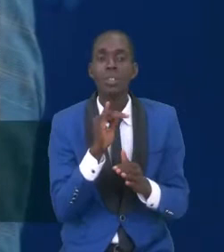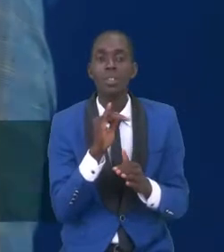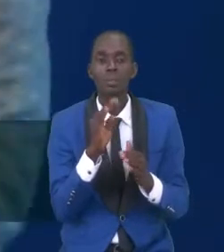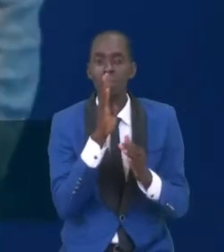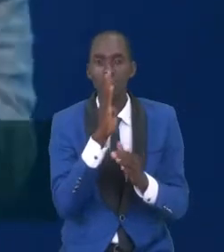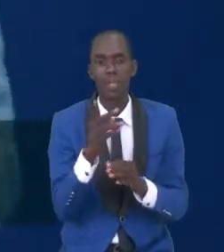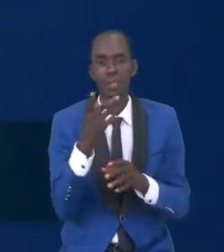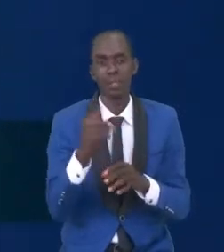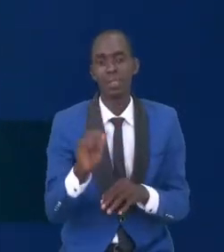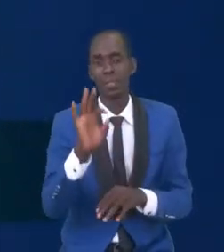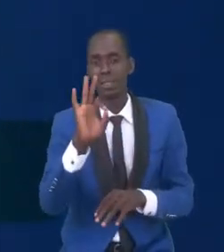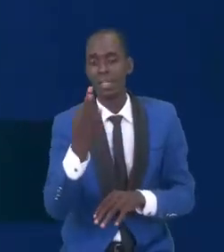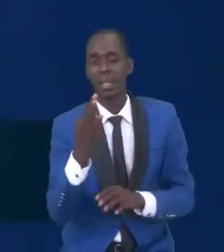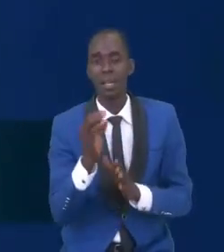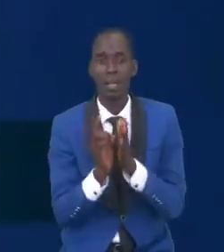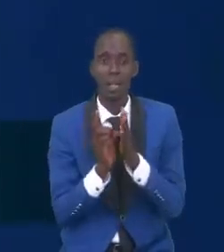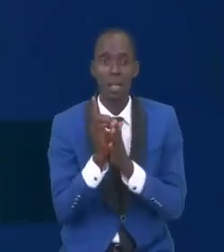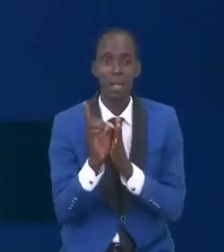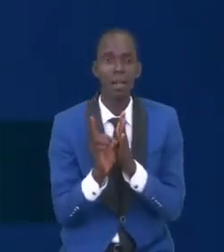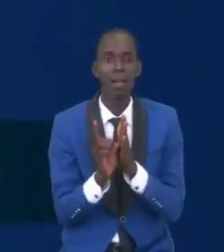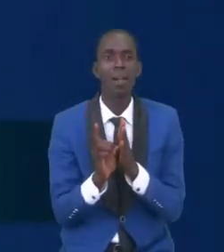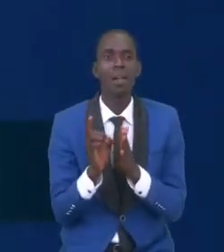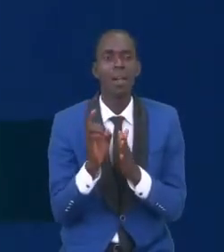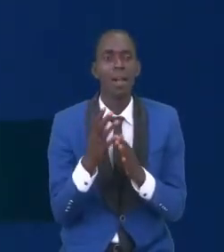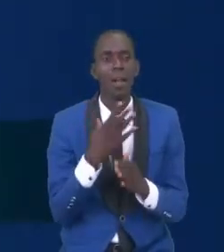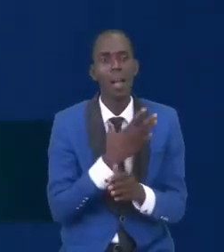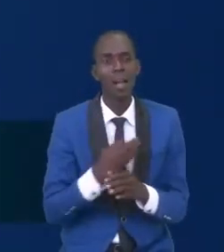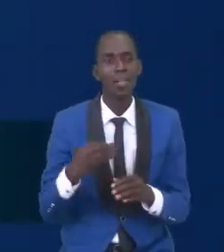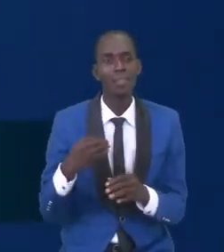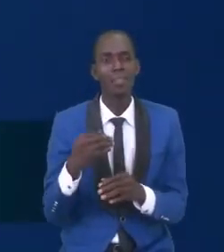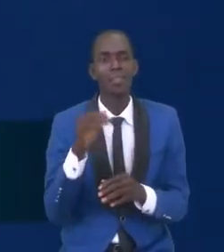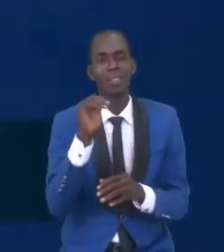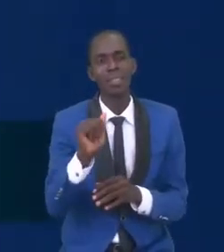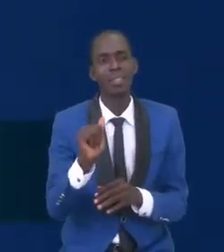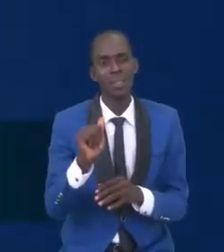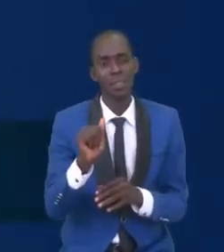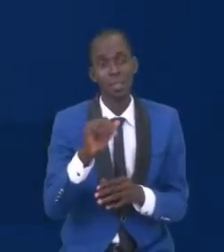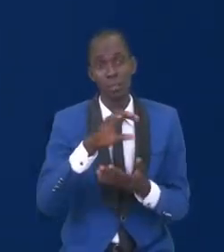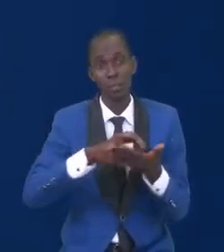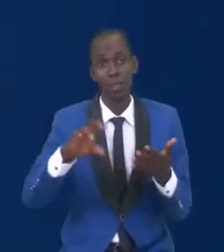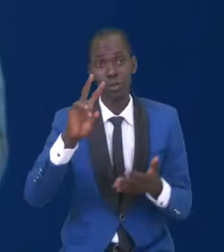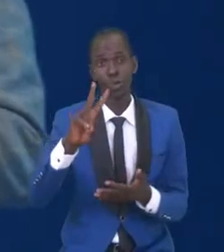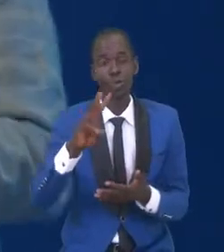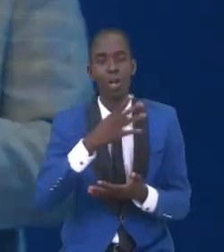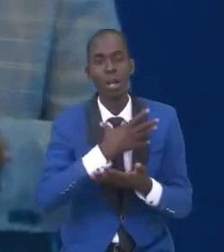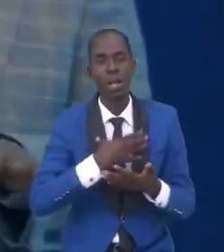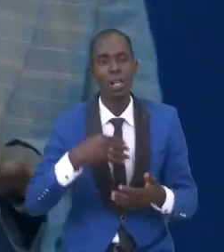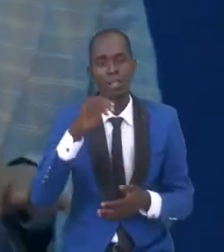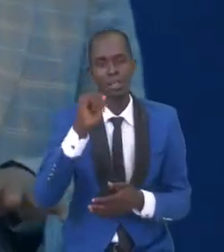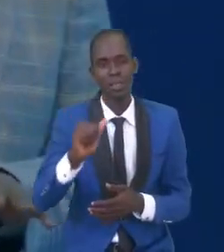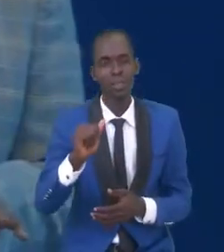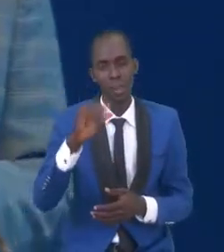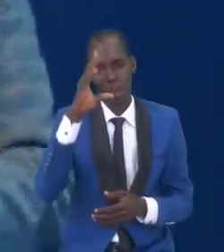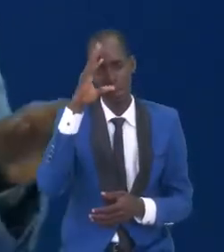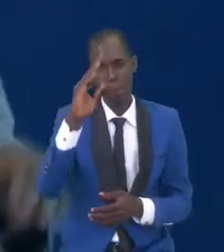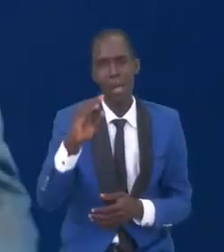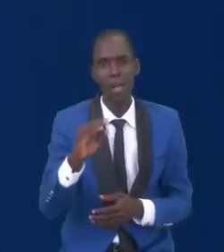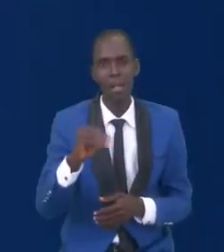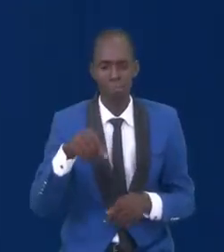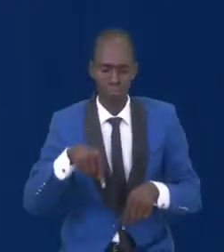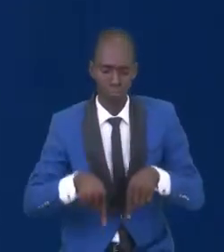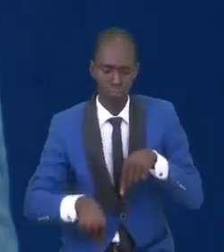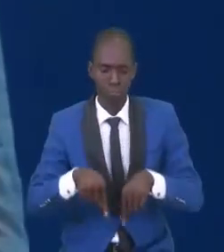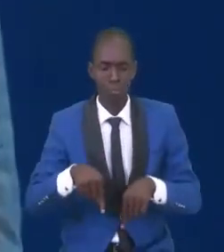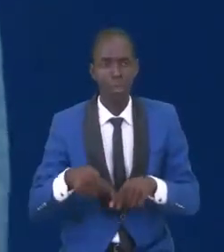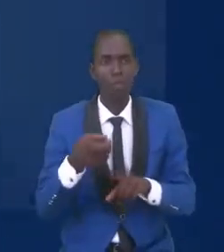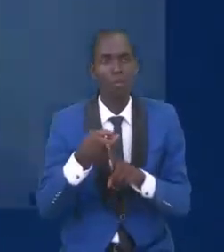hour. And then in verse 2, it says, and a certain man, lame from his